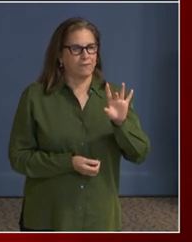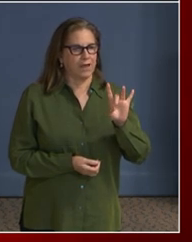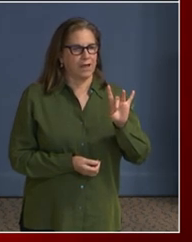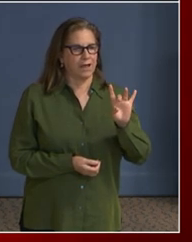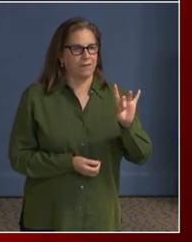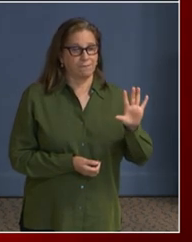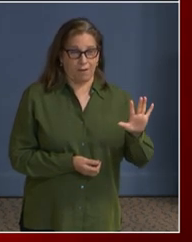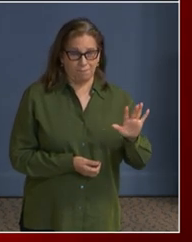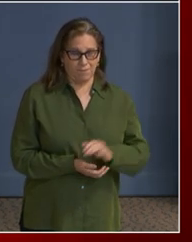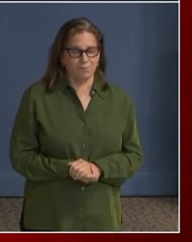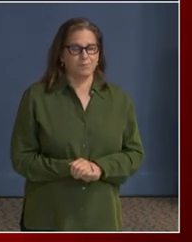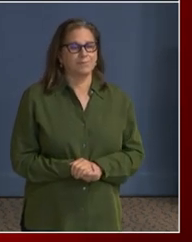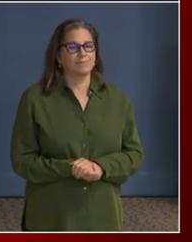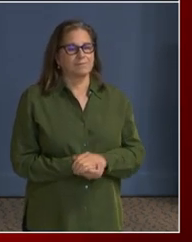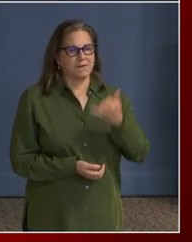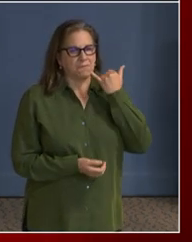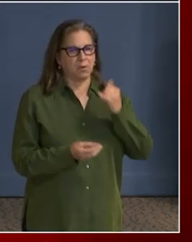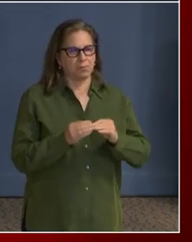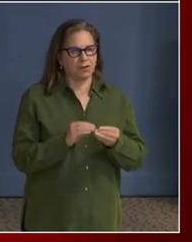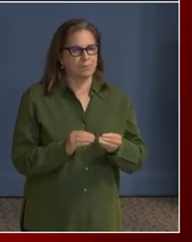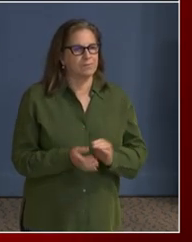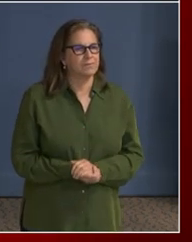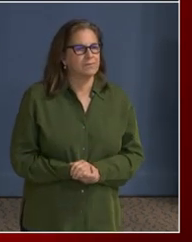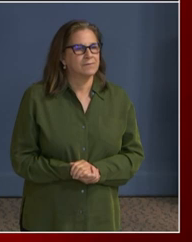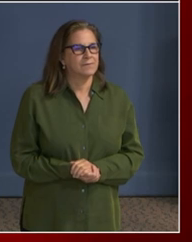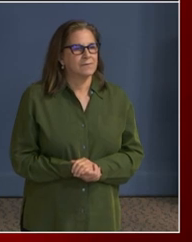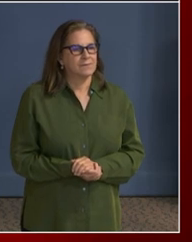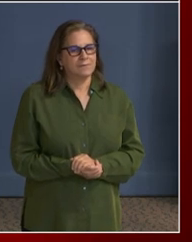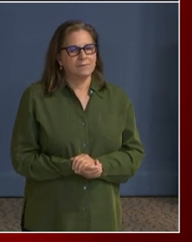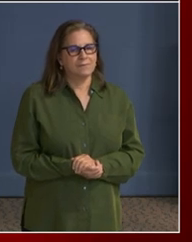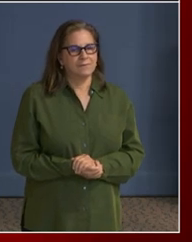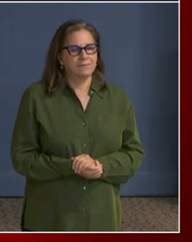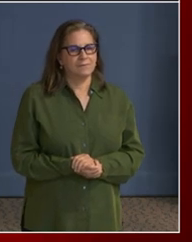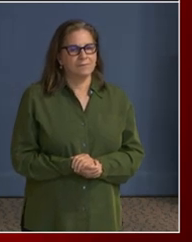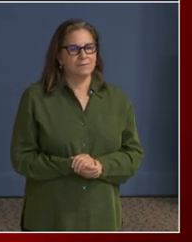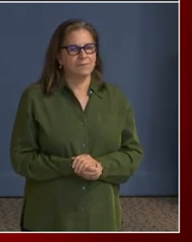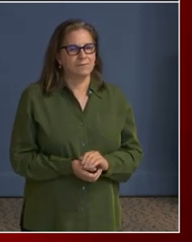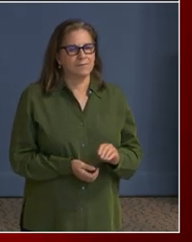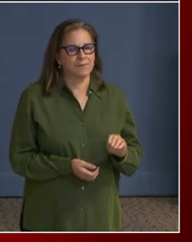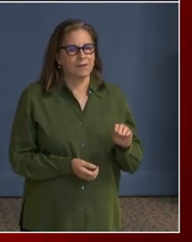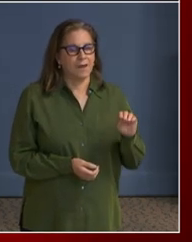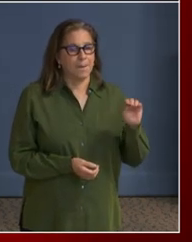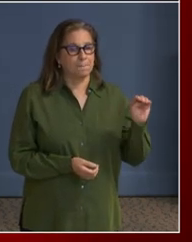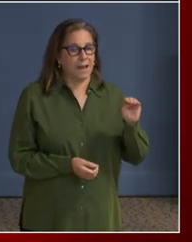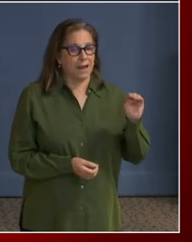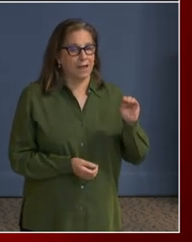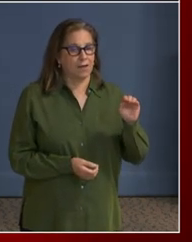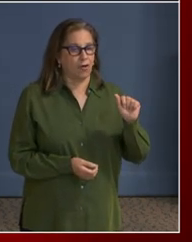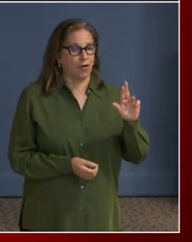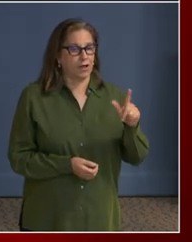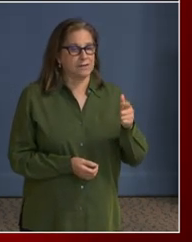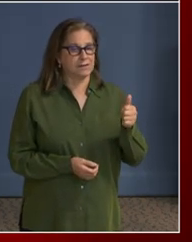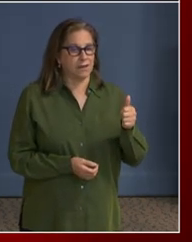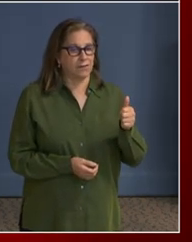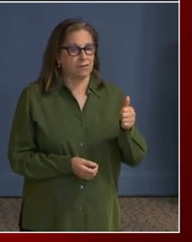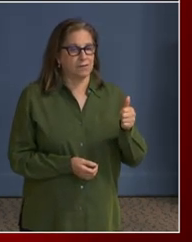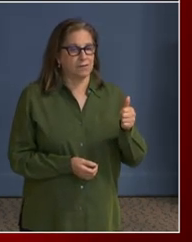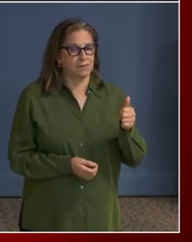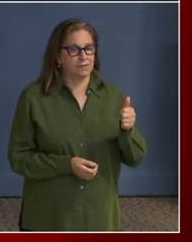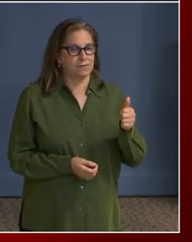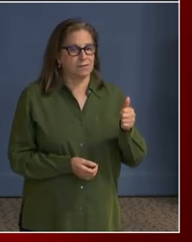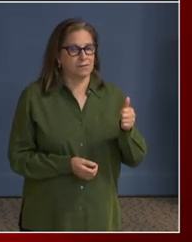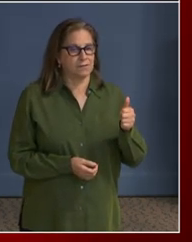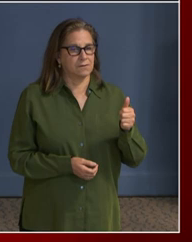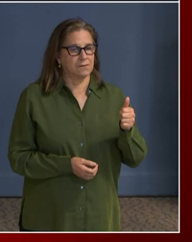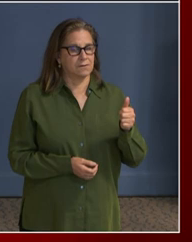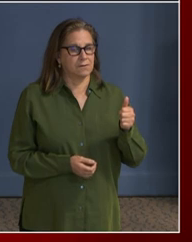10th through Thursday, August 13th from 9 a.m. to